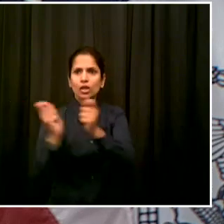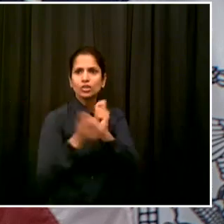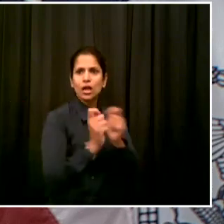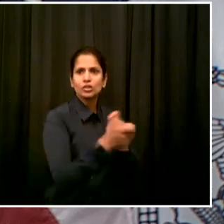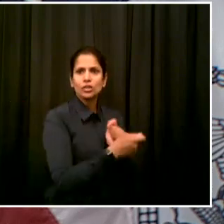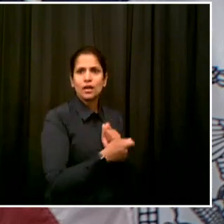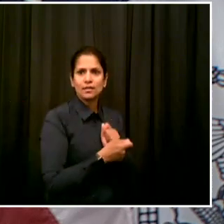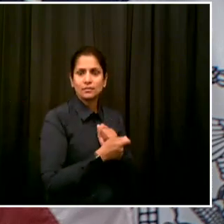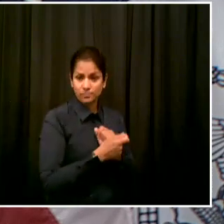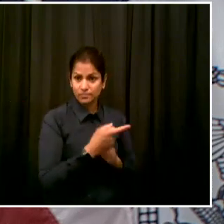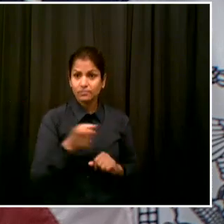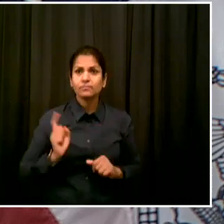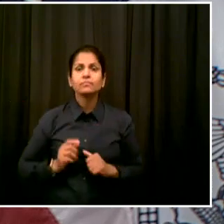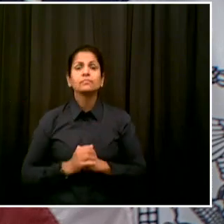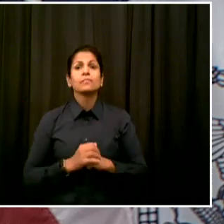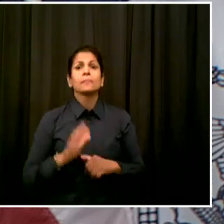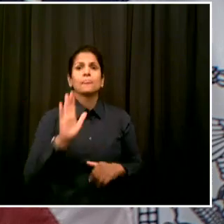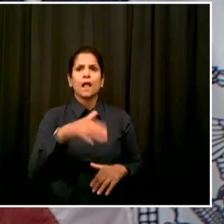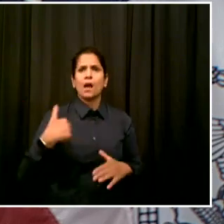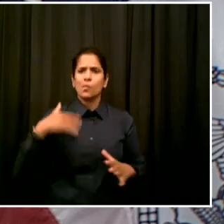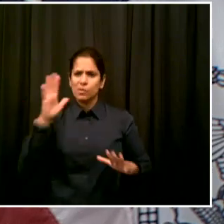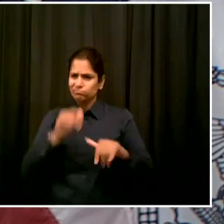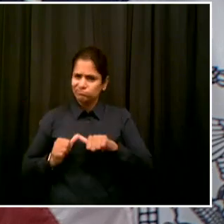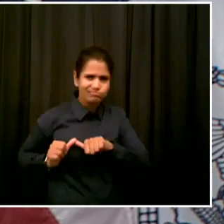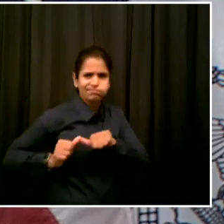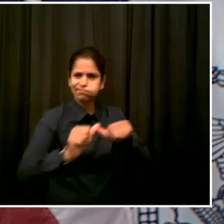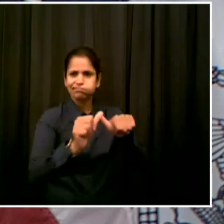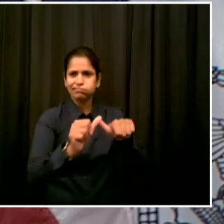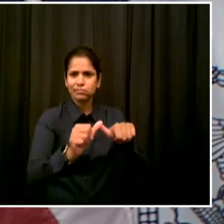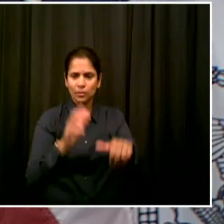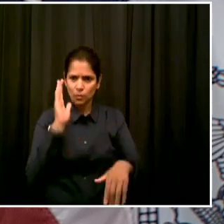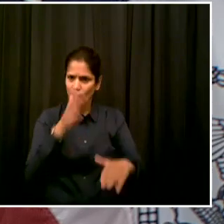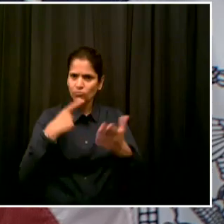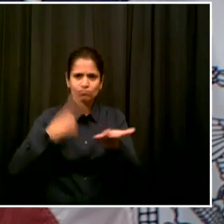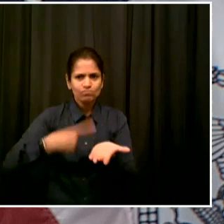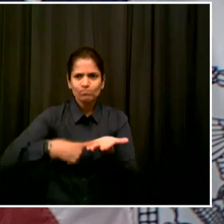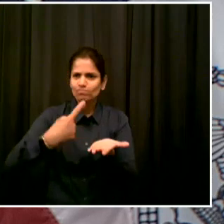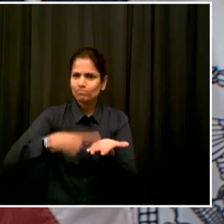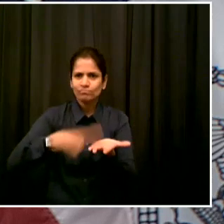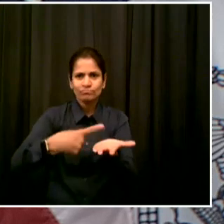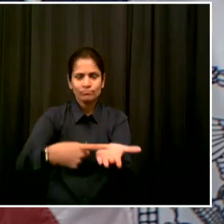work. Next, we have Rich Lamb from WCBS 880.